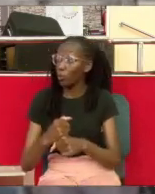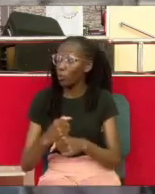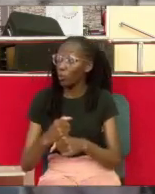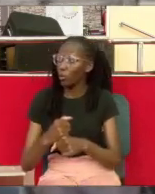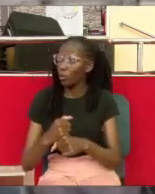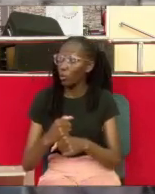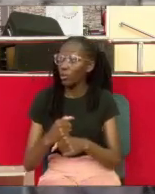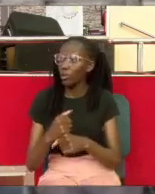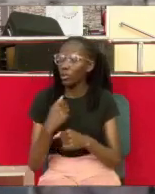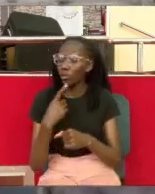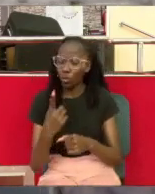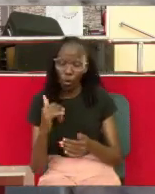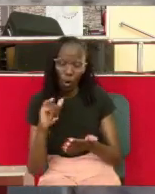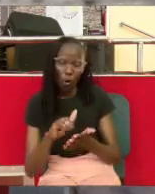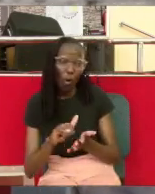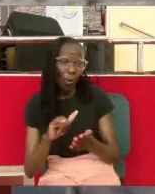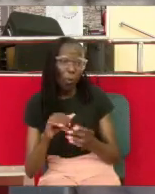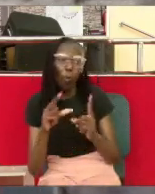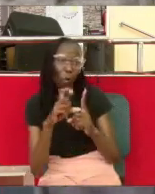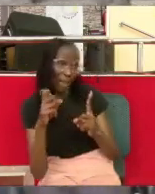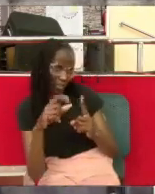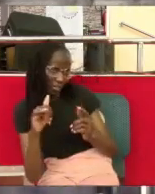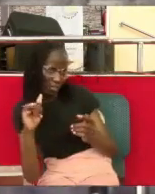But that word is made up of two words.